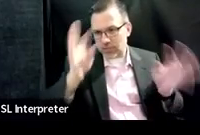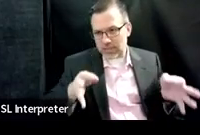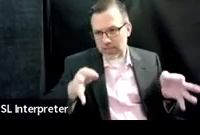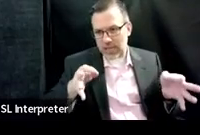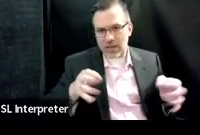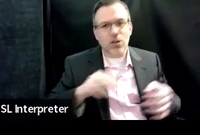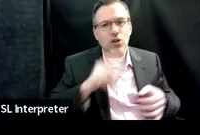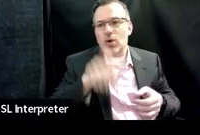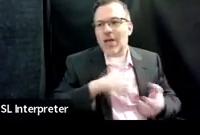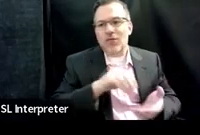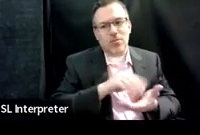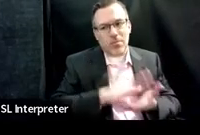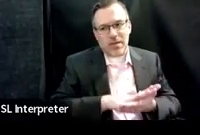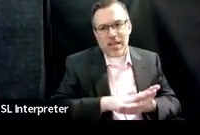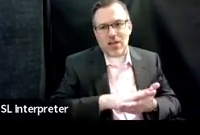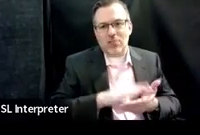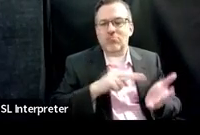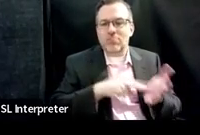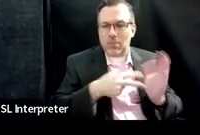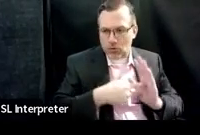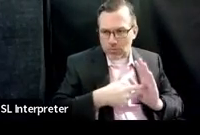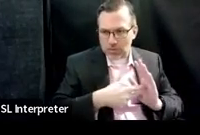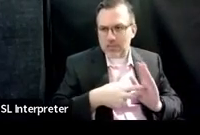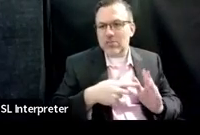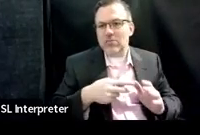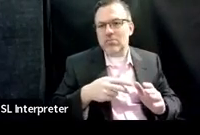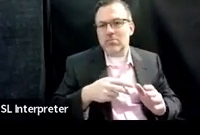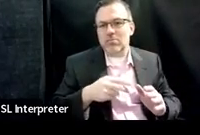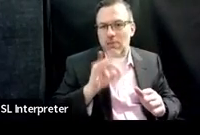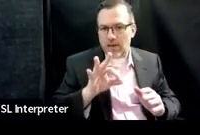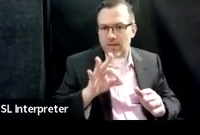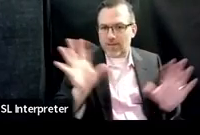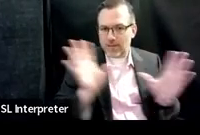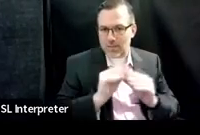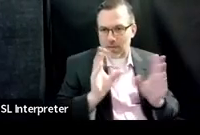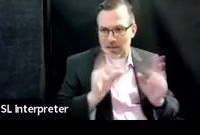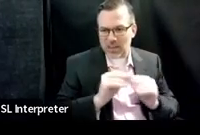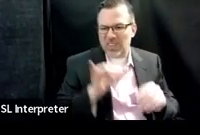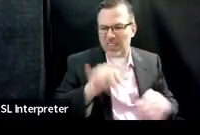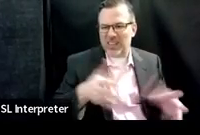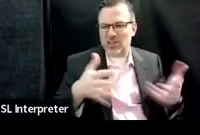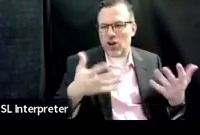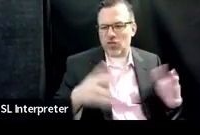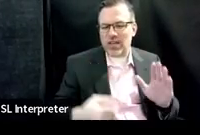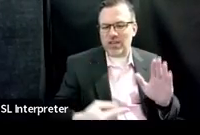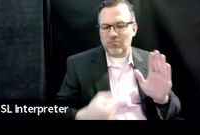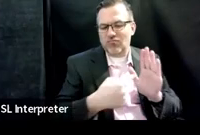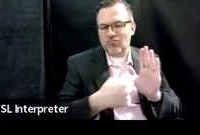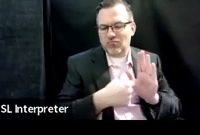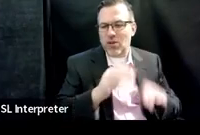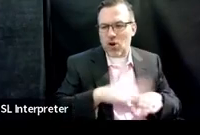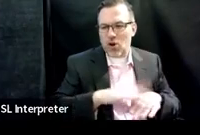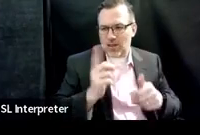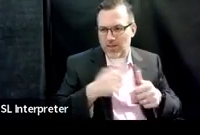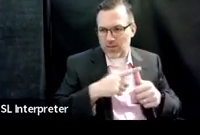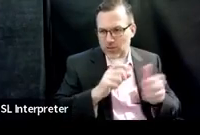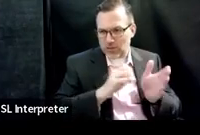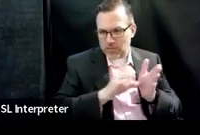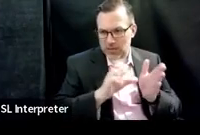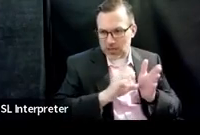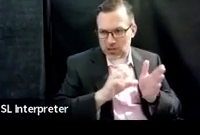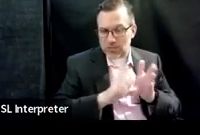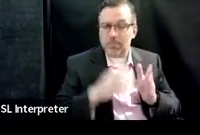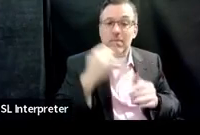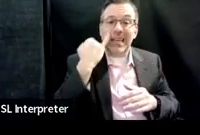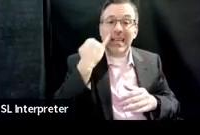the meeting because that was already put on that first page. And if the parents waive